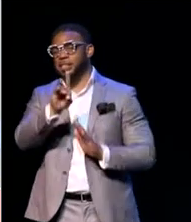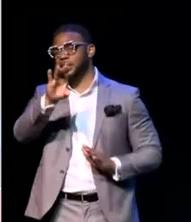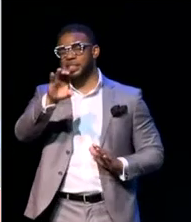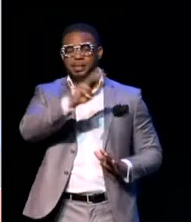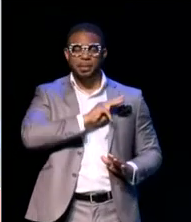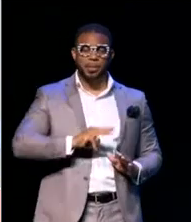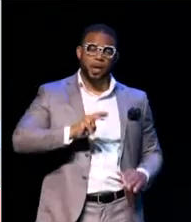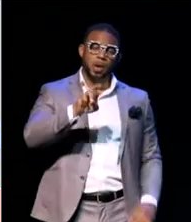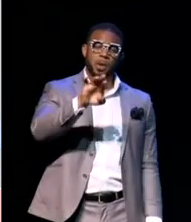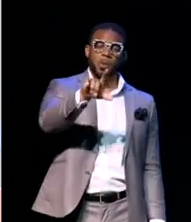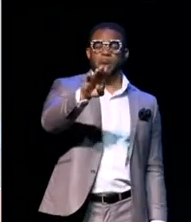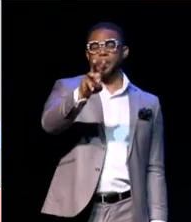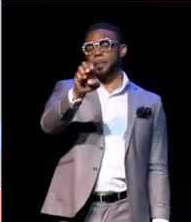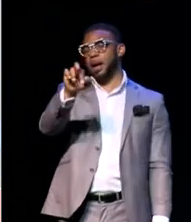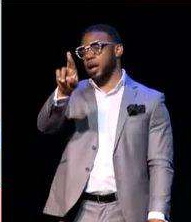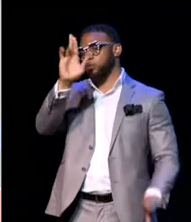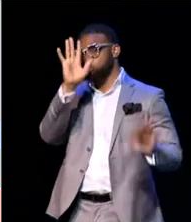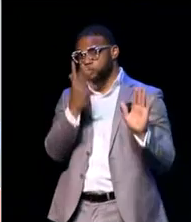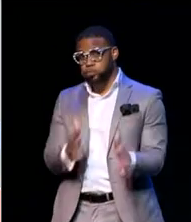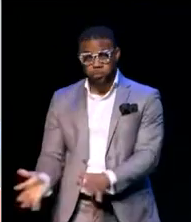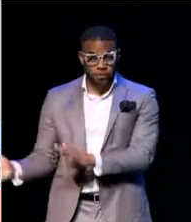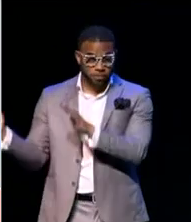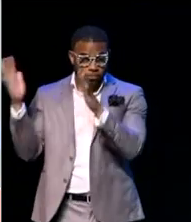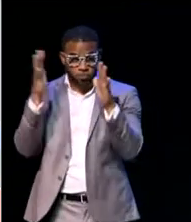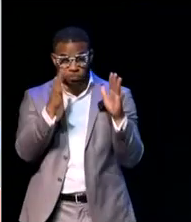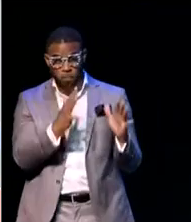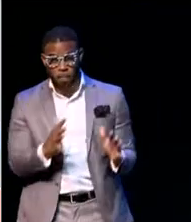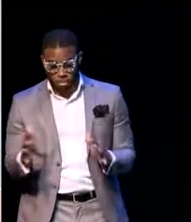DC Mayor Muriel Bowser.